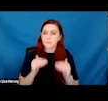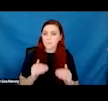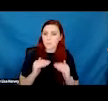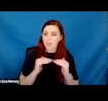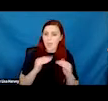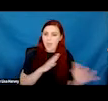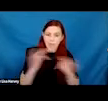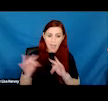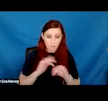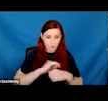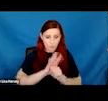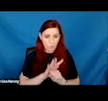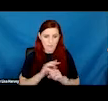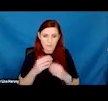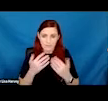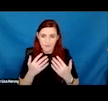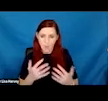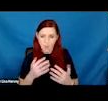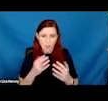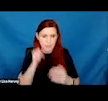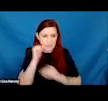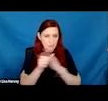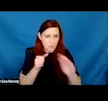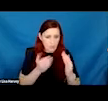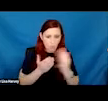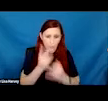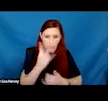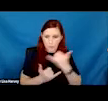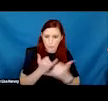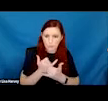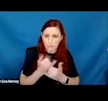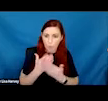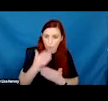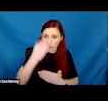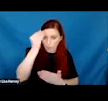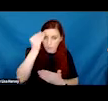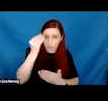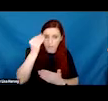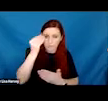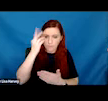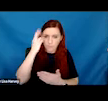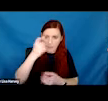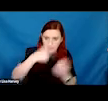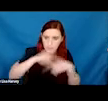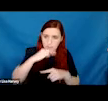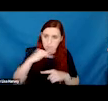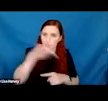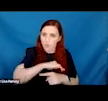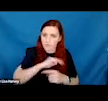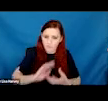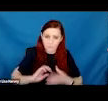Our experience of the pandemic and emergence from it have reinforced the importance of designing inclusive